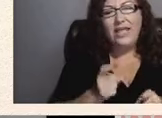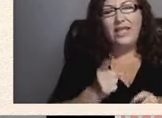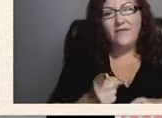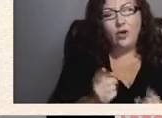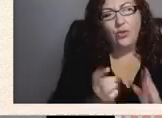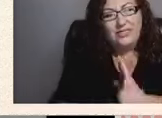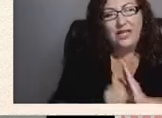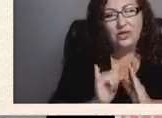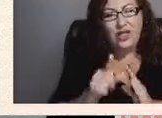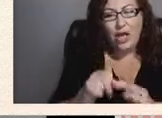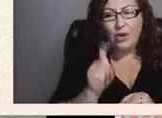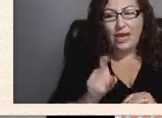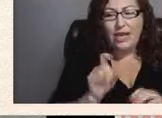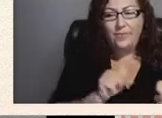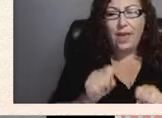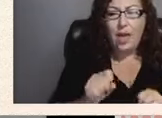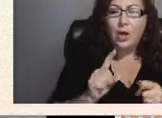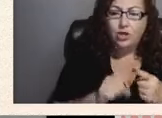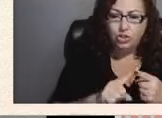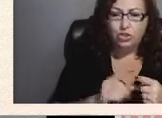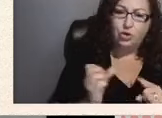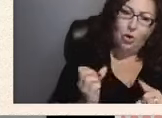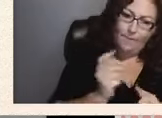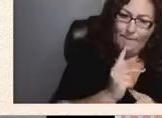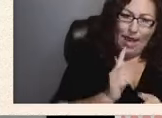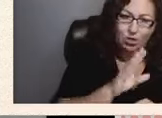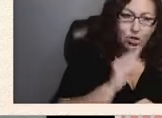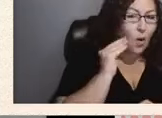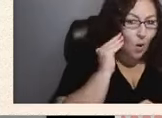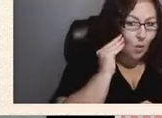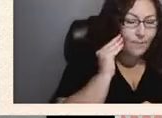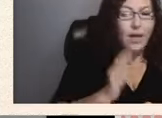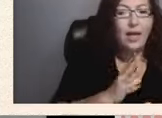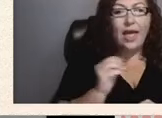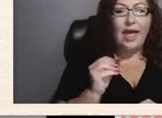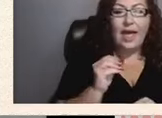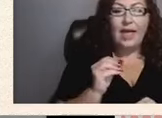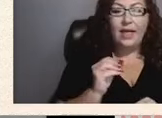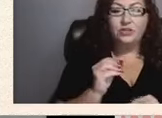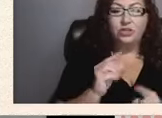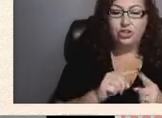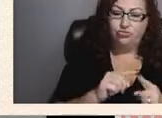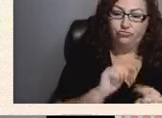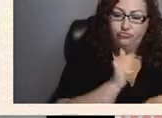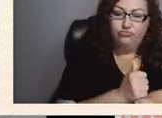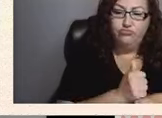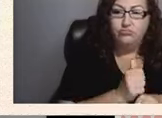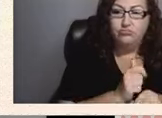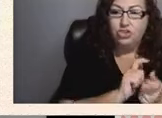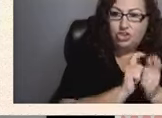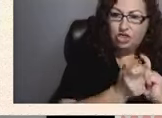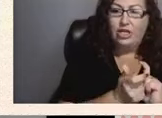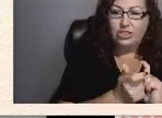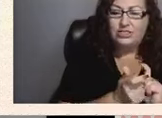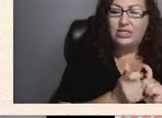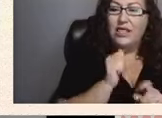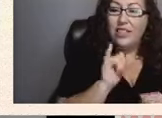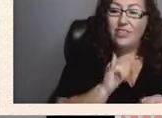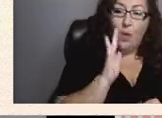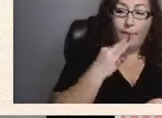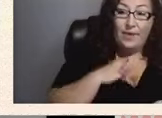need in order to go back into your homes to enact those changes that are going to benefit not only your